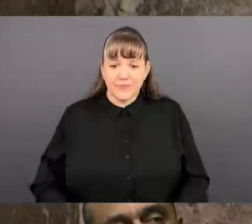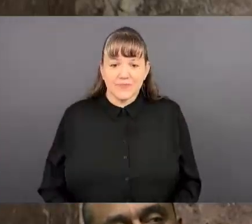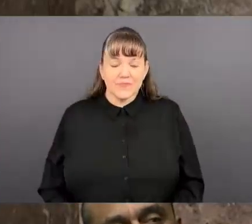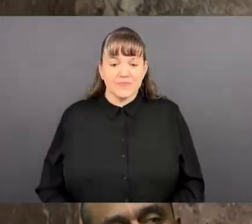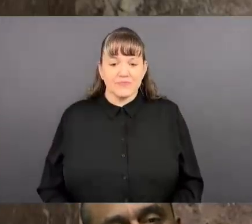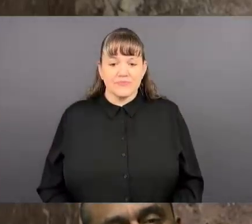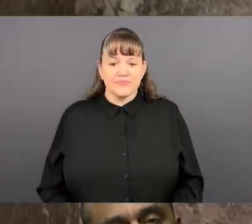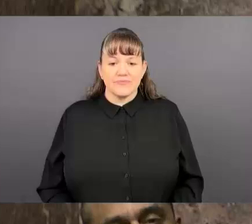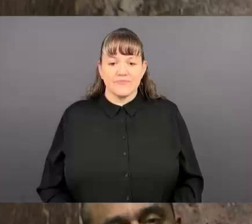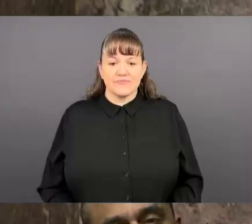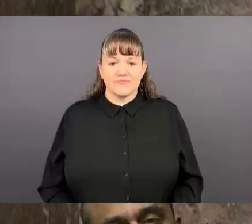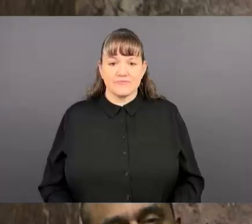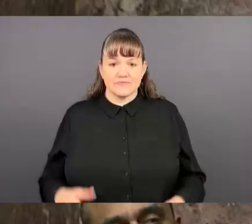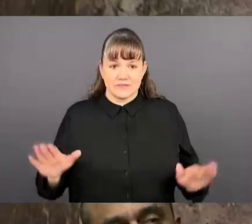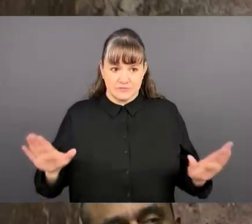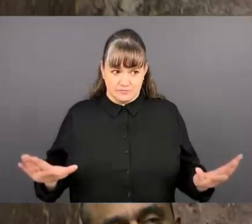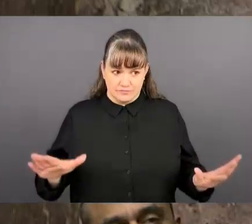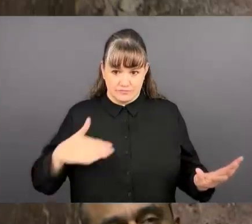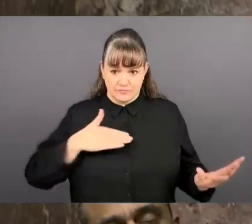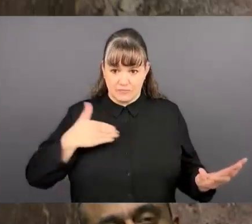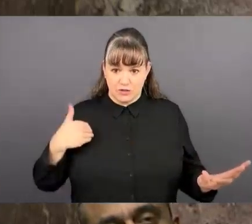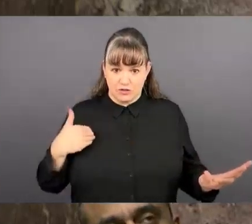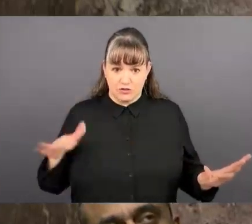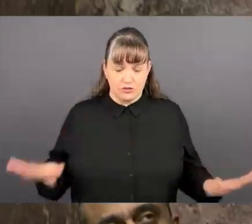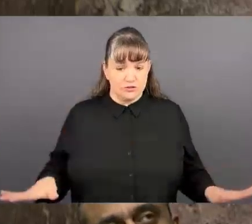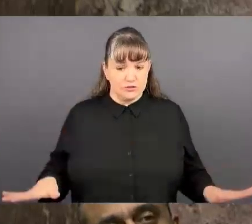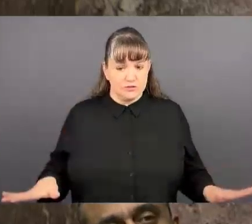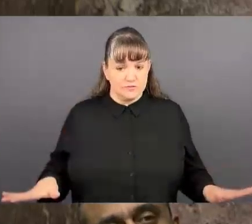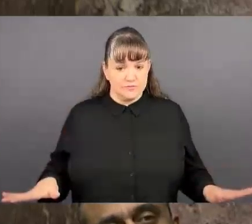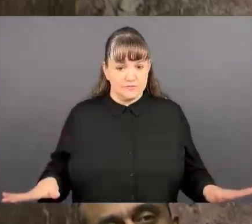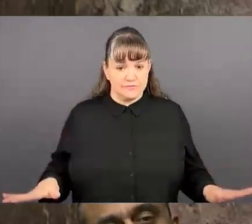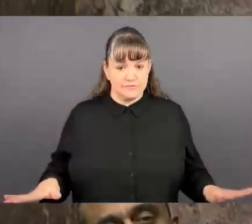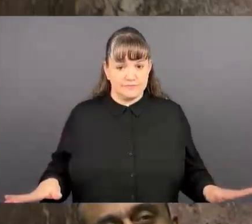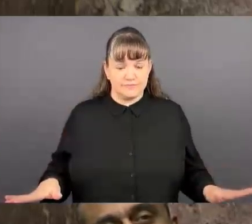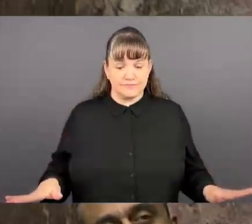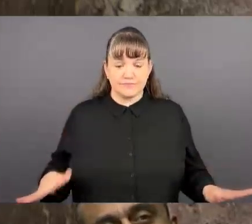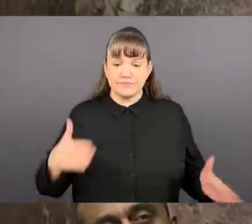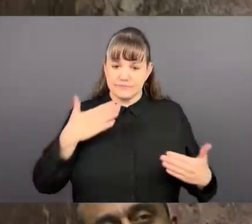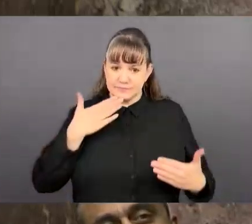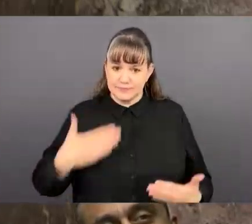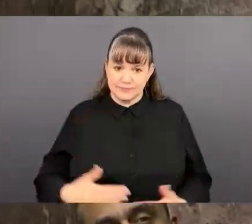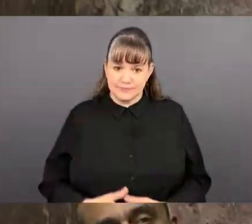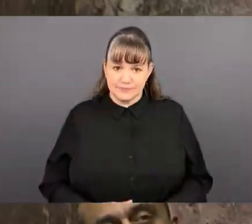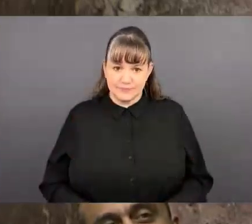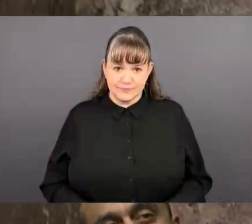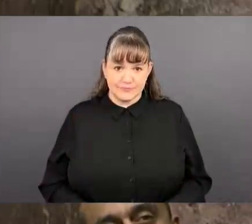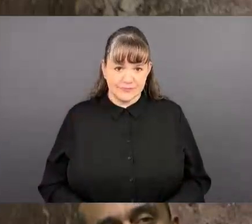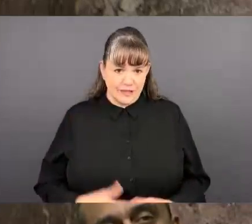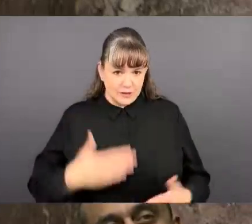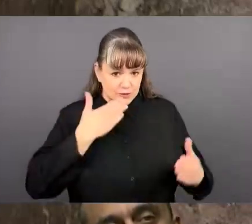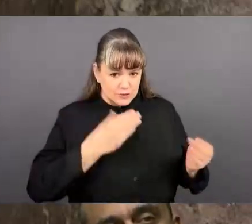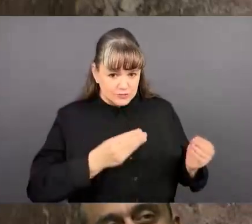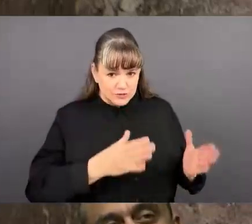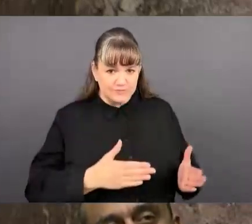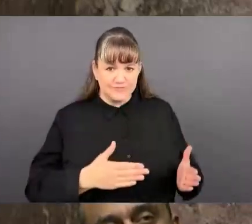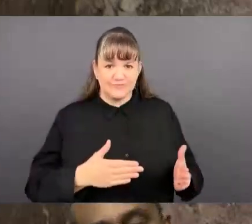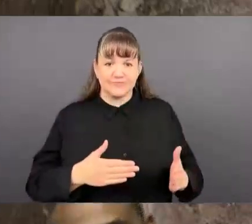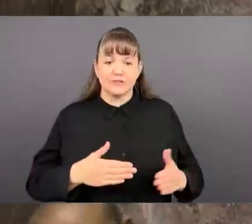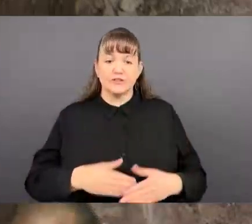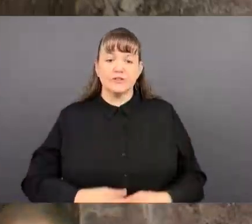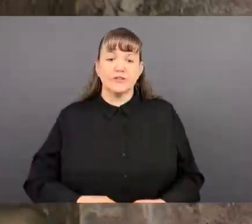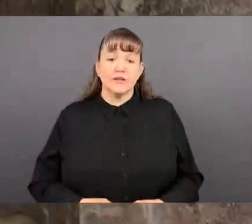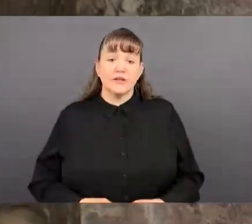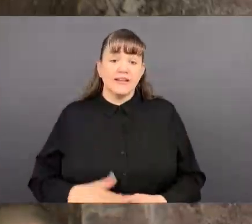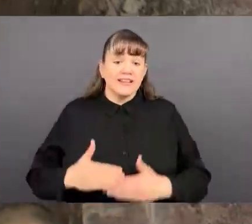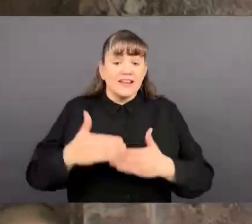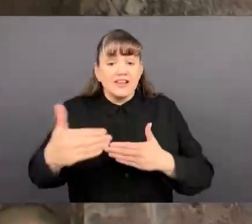Members. Minister. Thank you, Honourable Speaker. Later this year, a brand new 4-lane Patella Bridge, almost twice